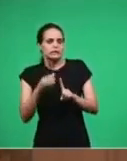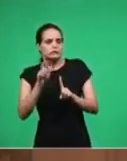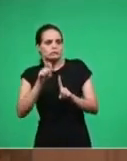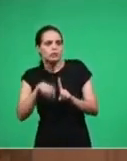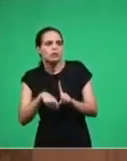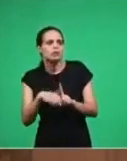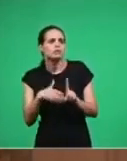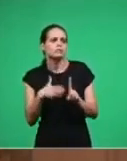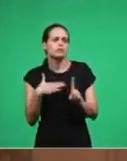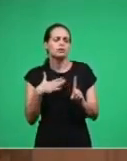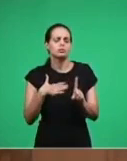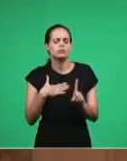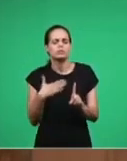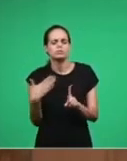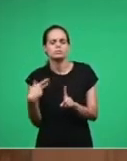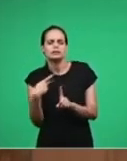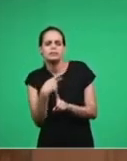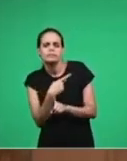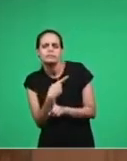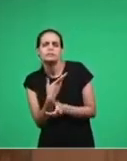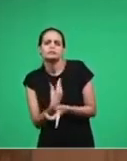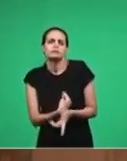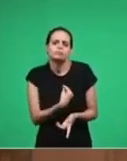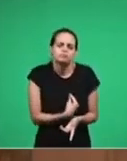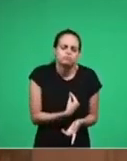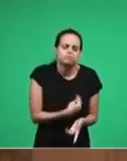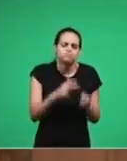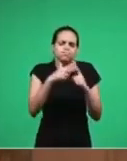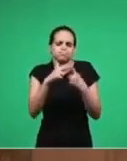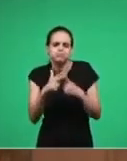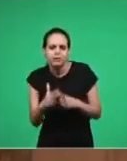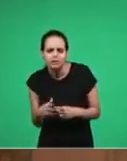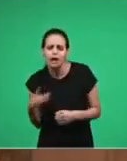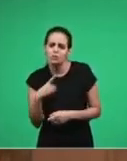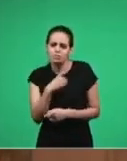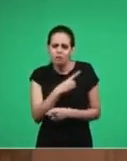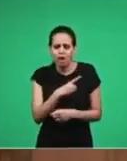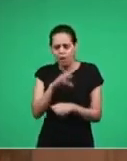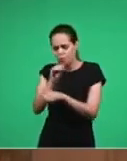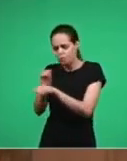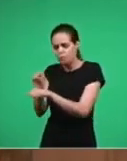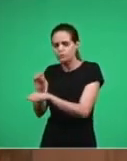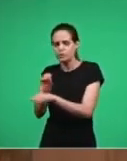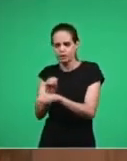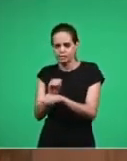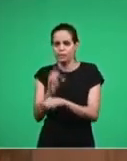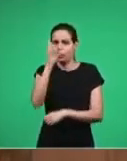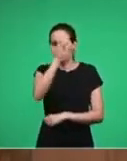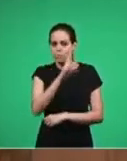not be able to complete the work of the Lord to the best of your abilities,